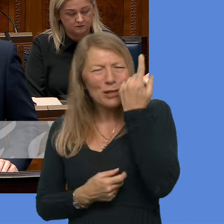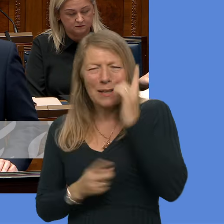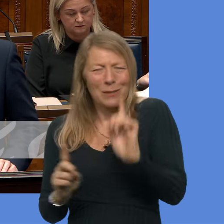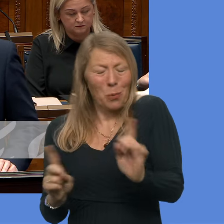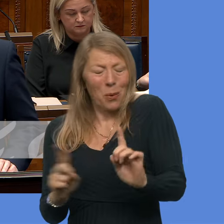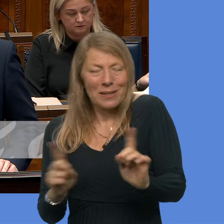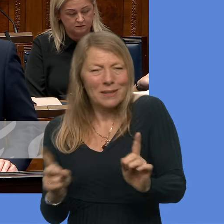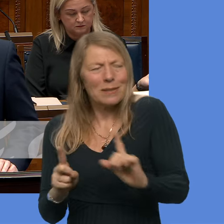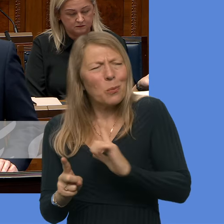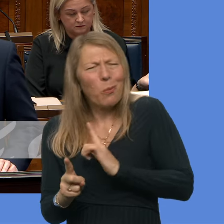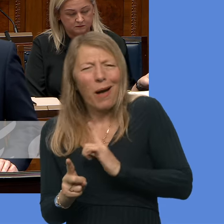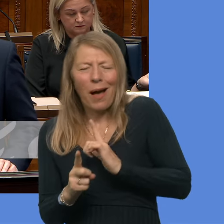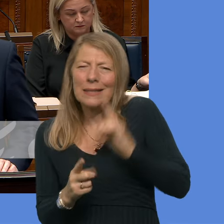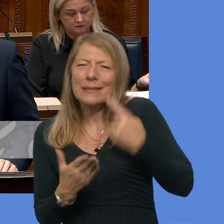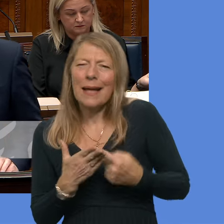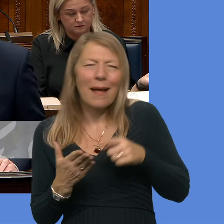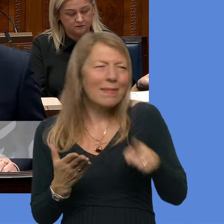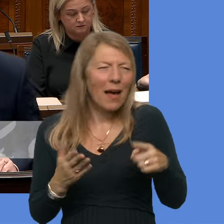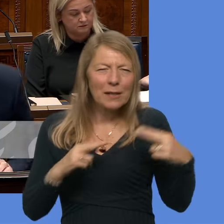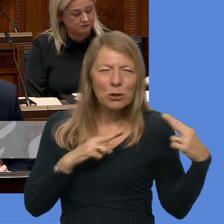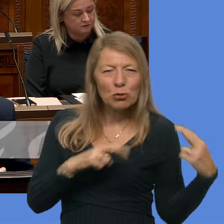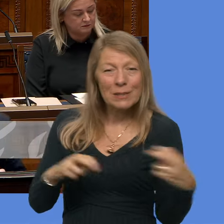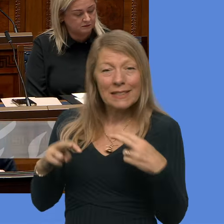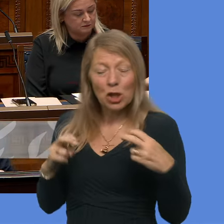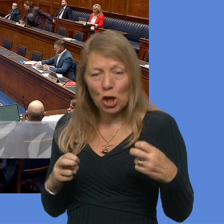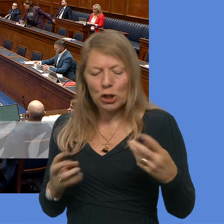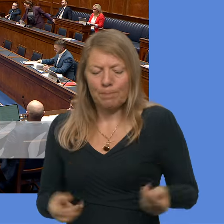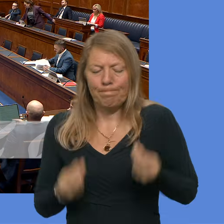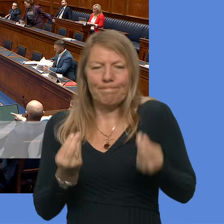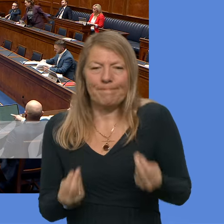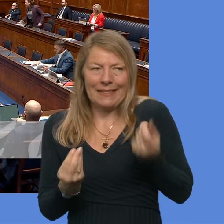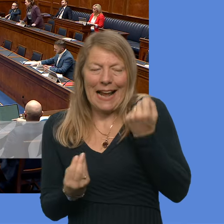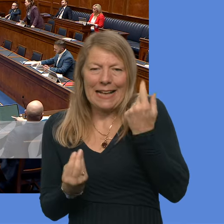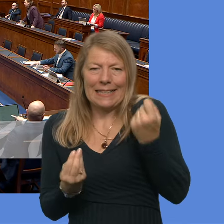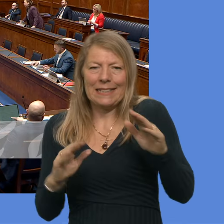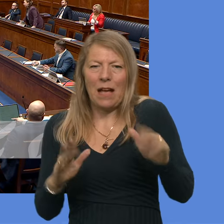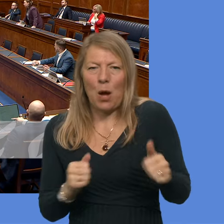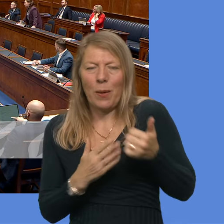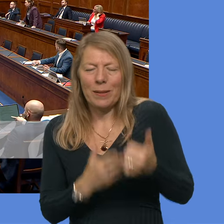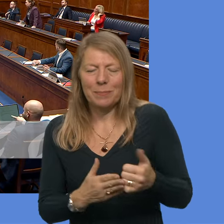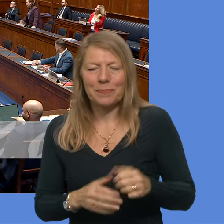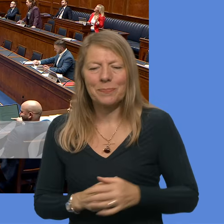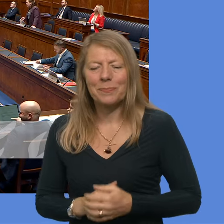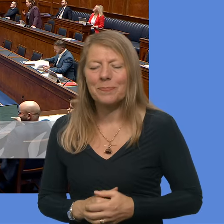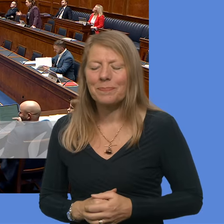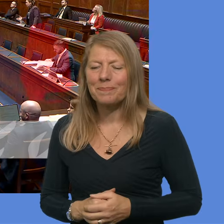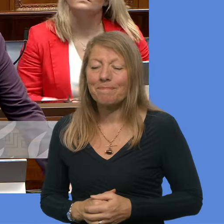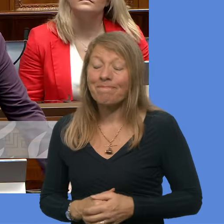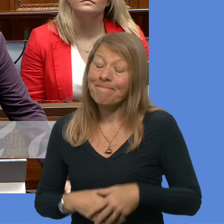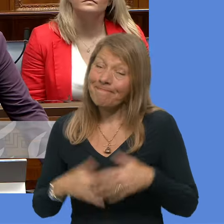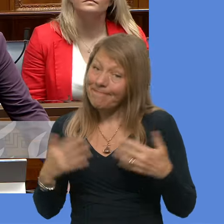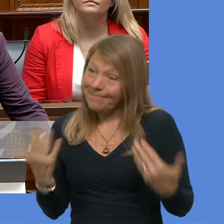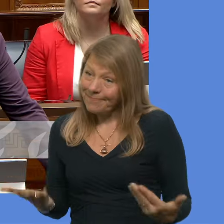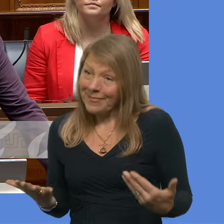decision to take and to how best to try and offset that. Ms. Erskine. Thank you. There is conflicting information that